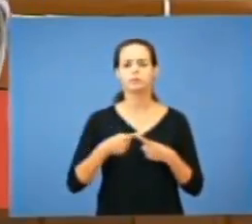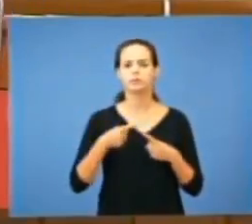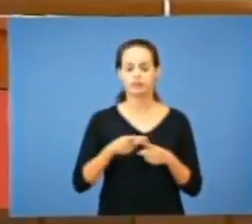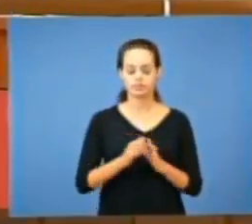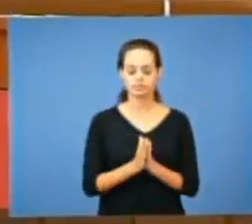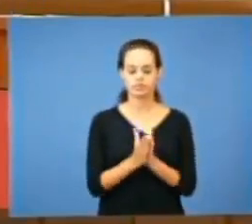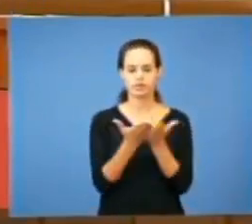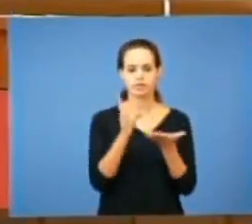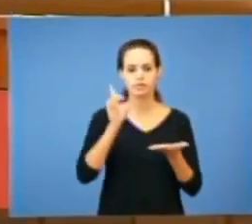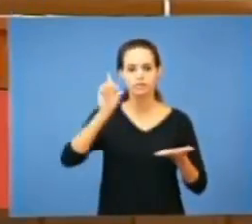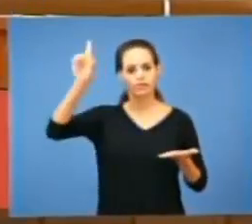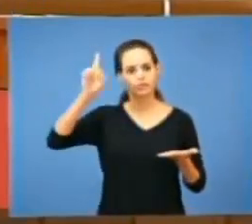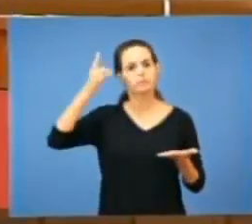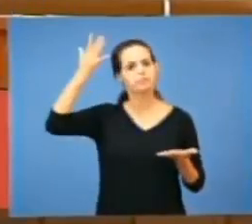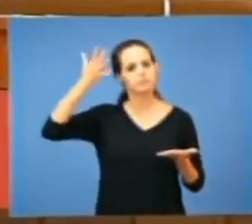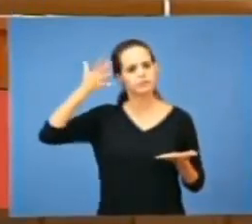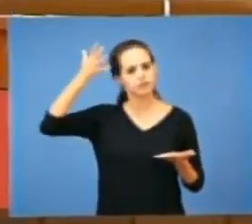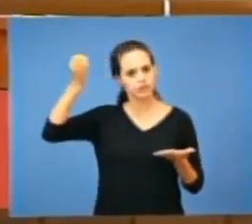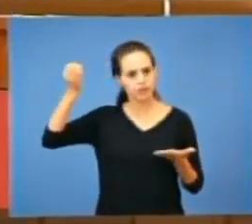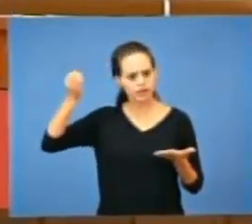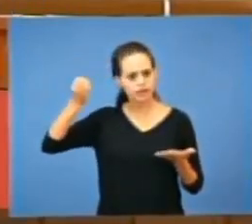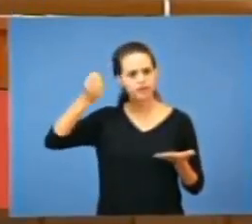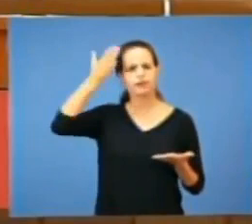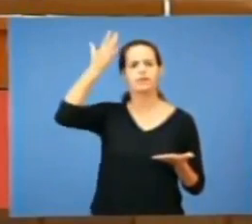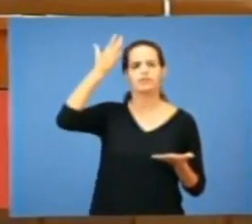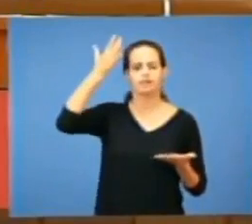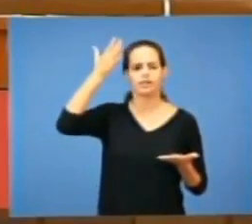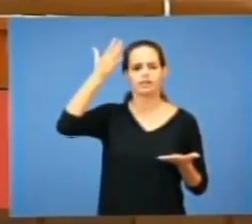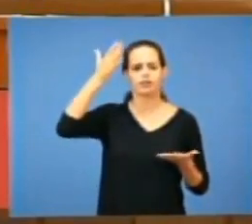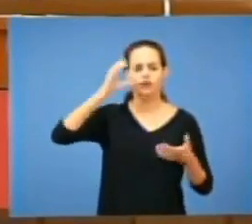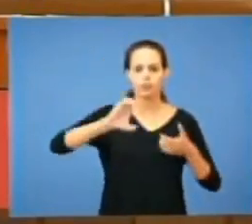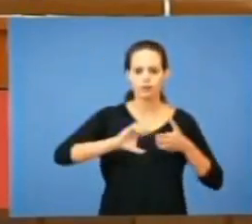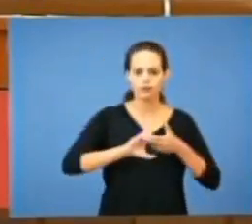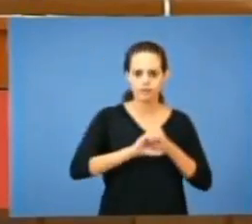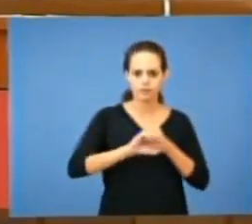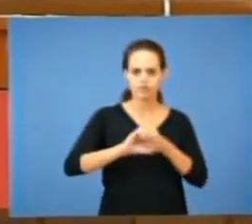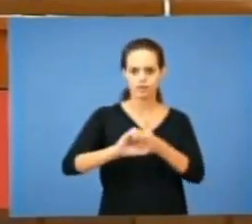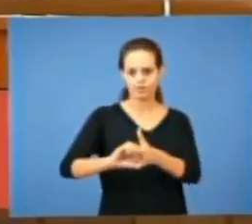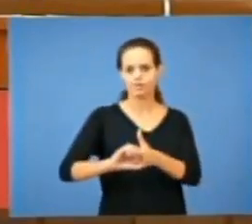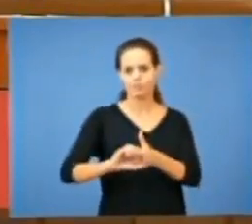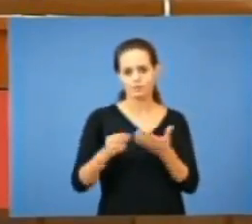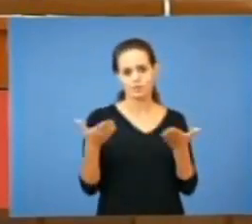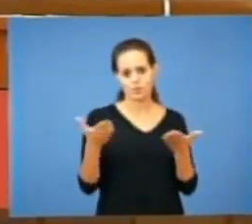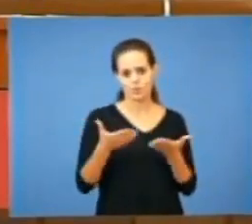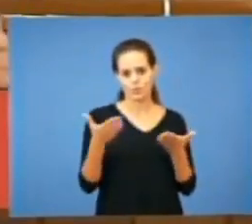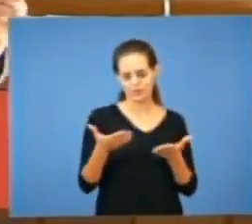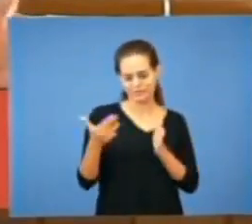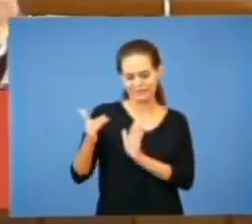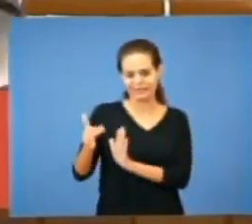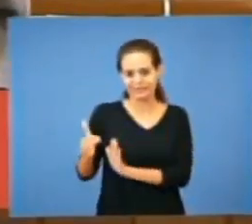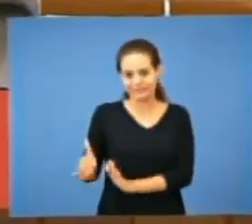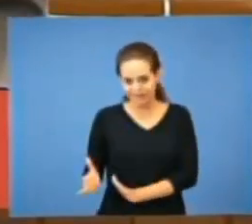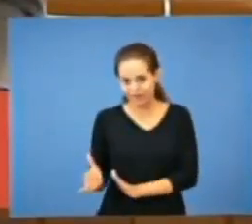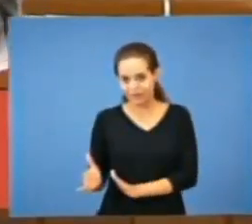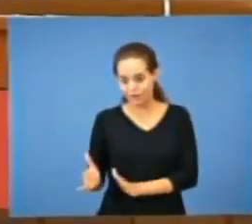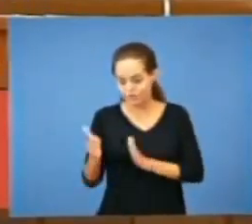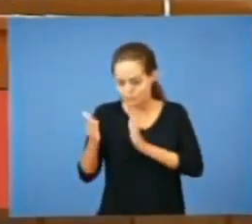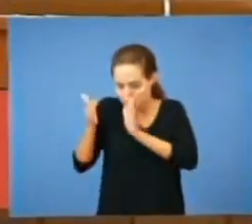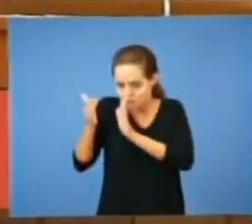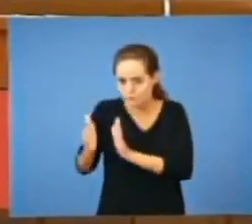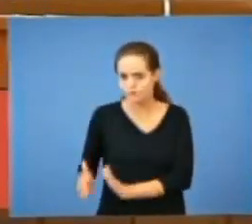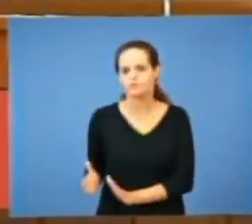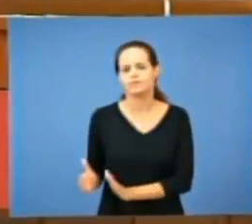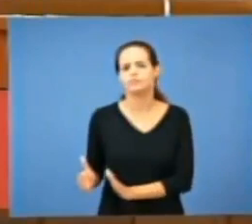because the revealed word is what is bringing Christianity, the faithful Christianity, and the faithful